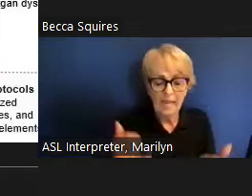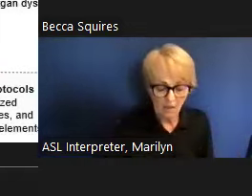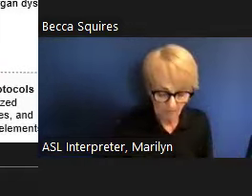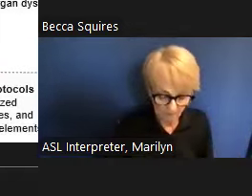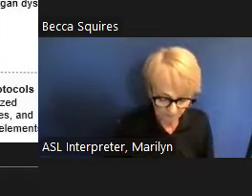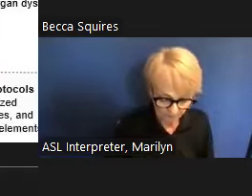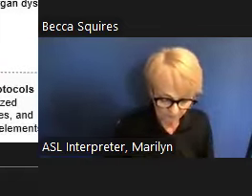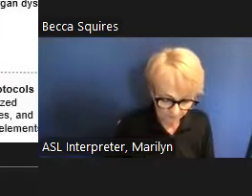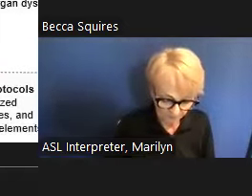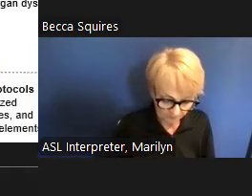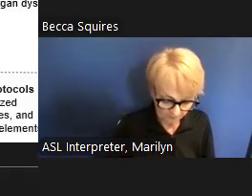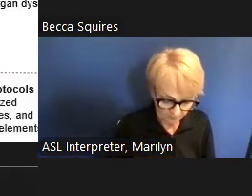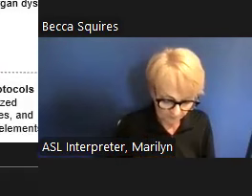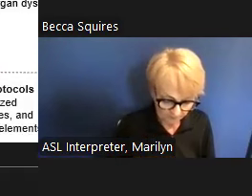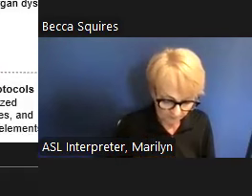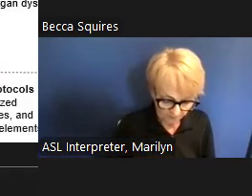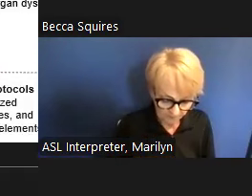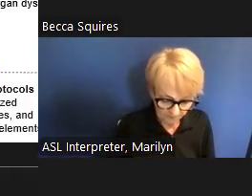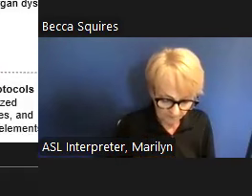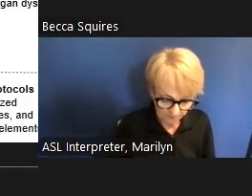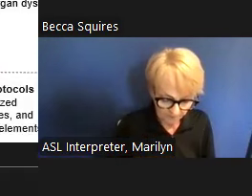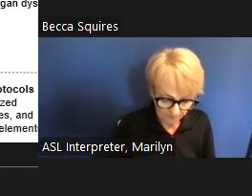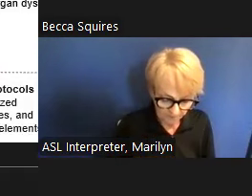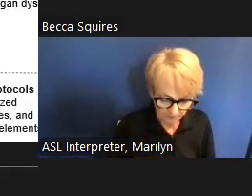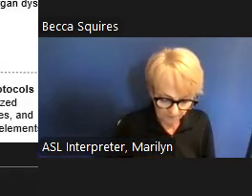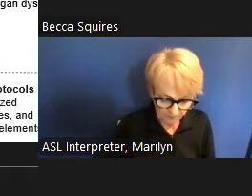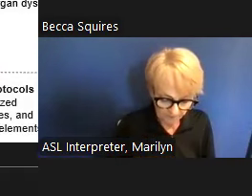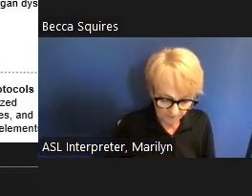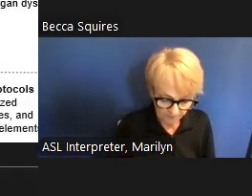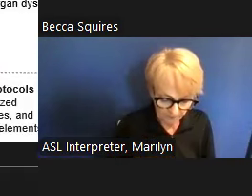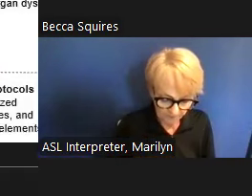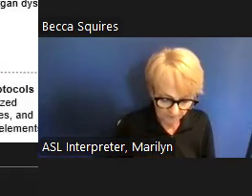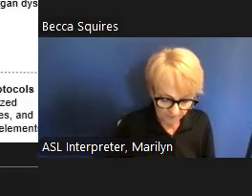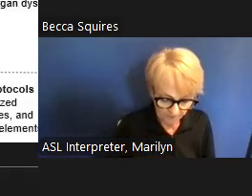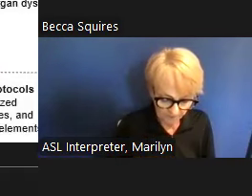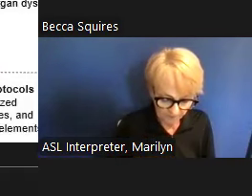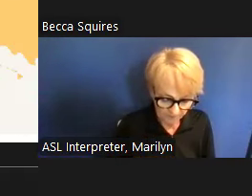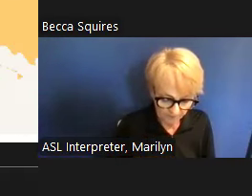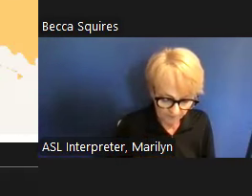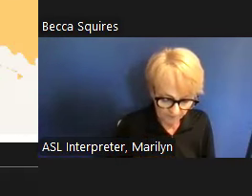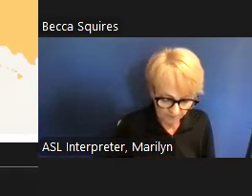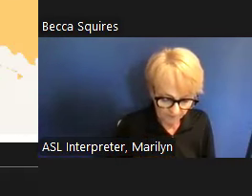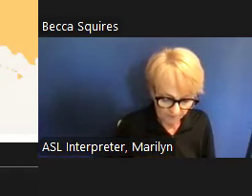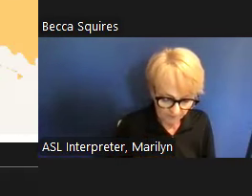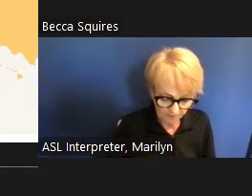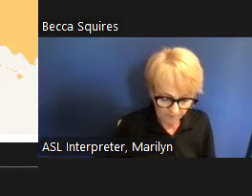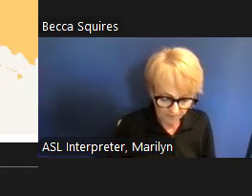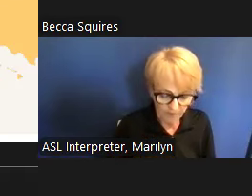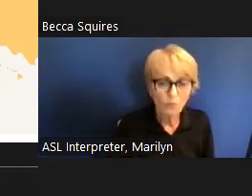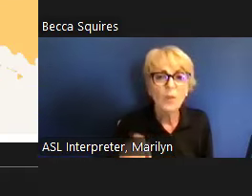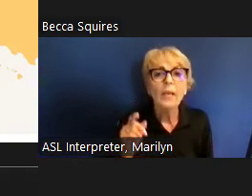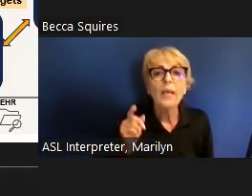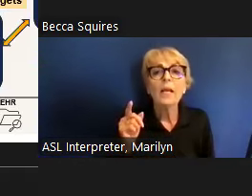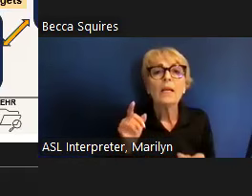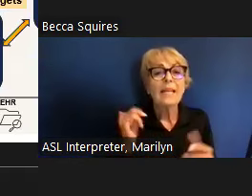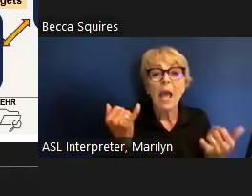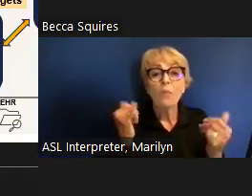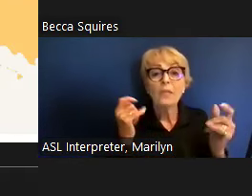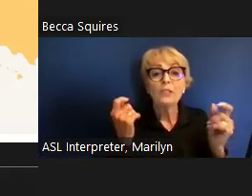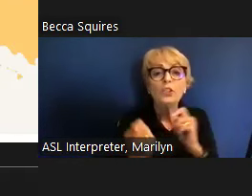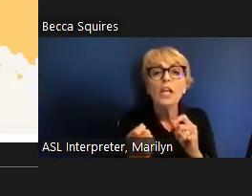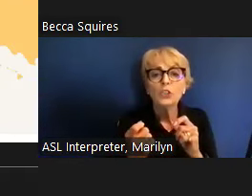I see post-acute sequelae of COVID-19 symptom clusters overlap with ME/CFS. Okay, and now did it change? Yep,